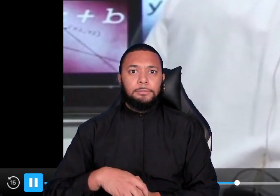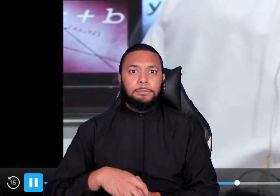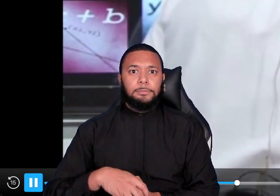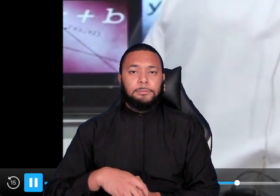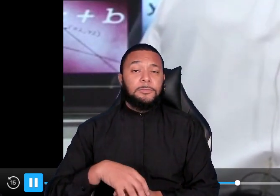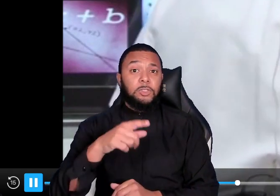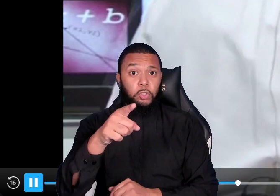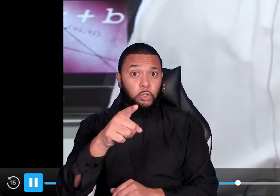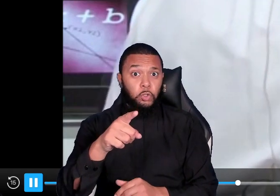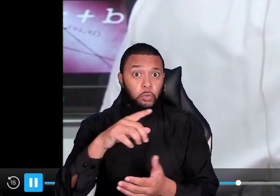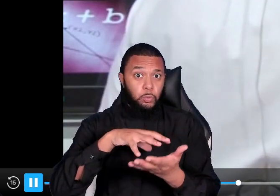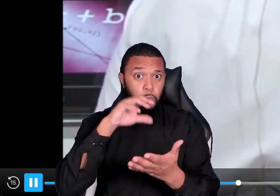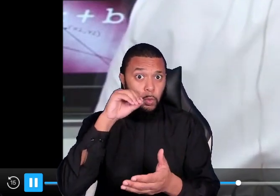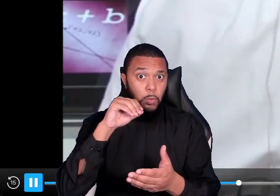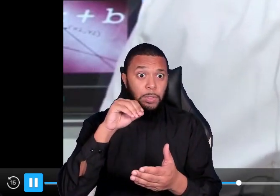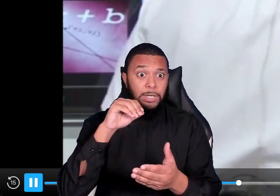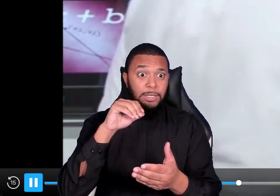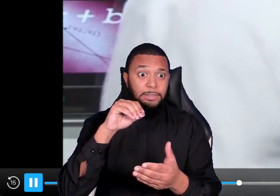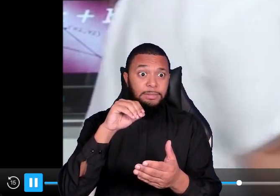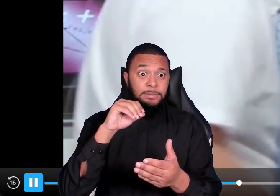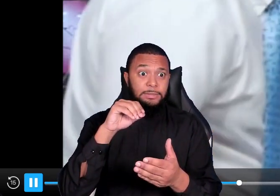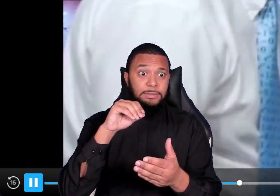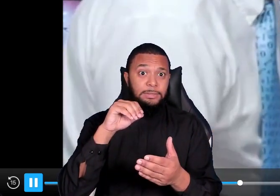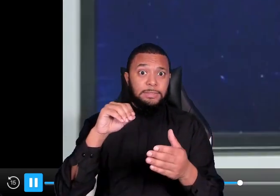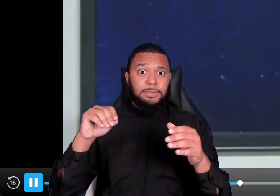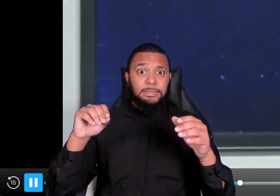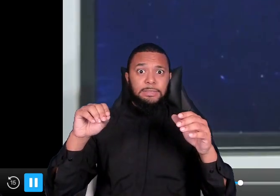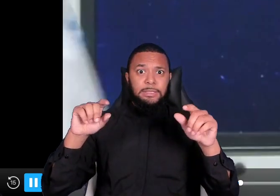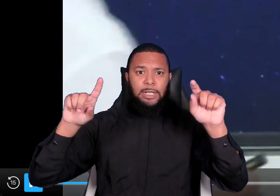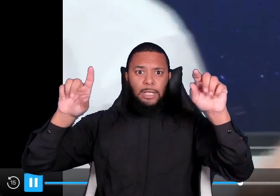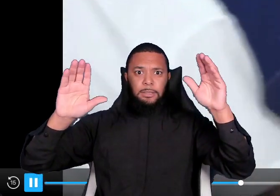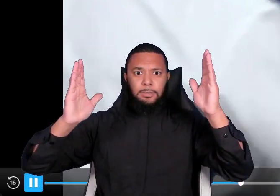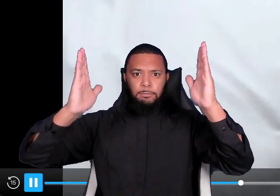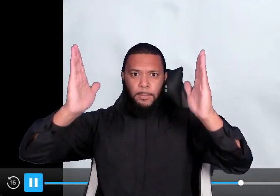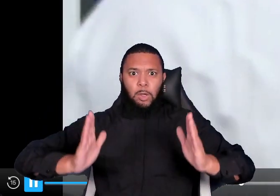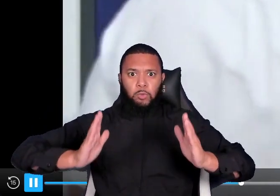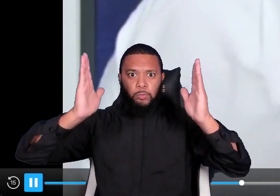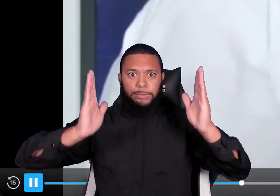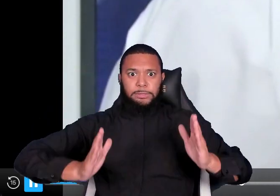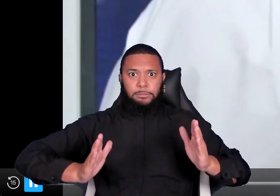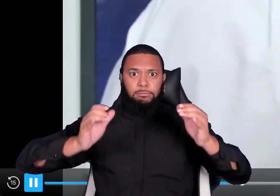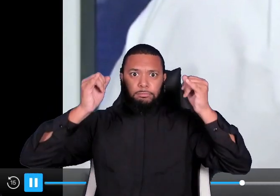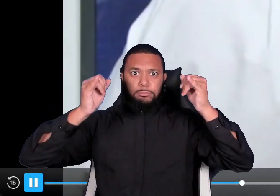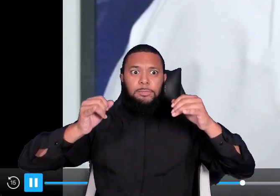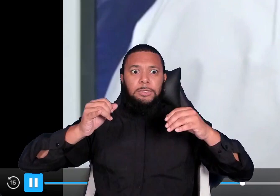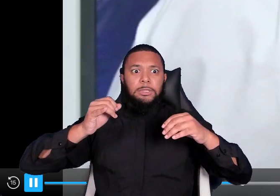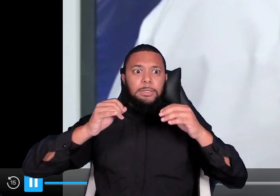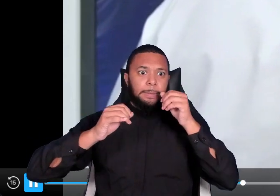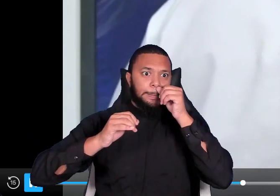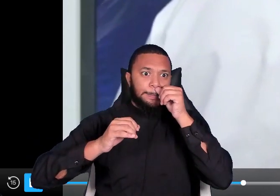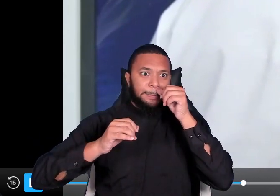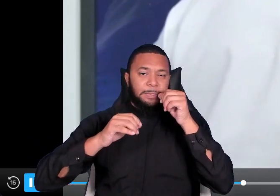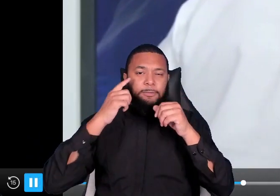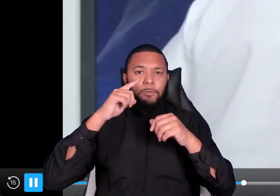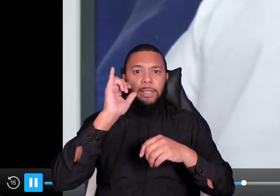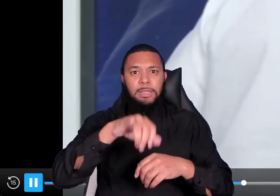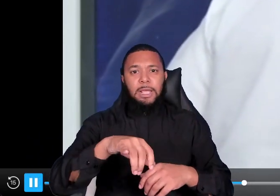You figured out that the boundary of this inequality is this line.